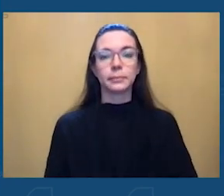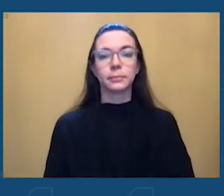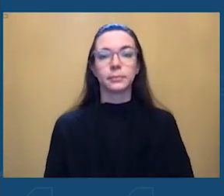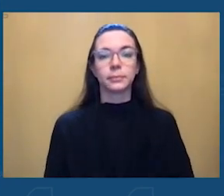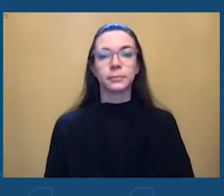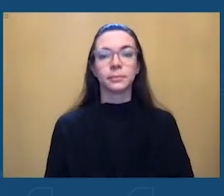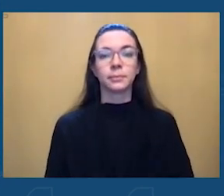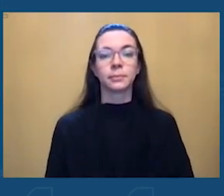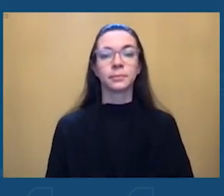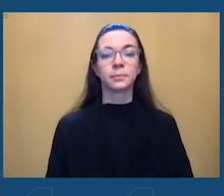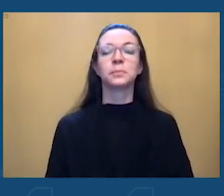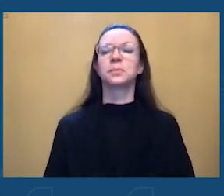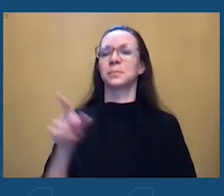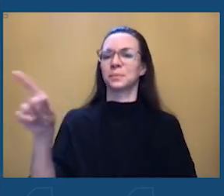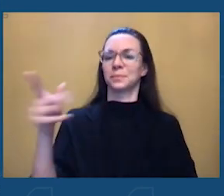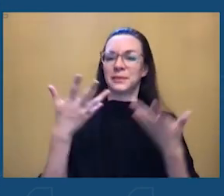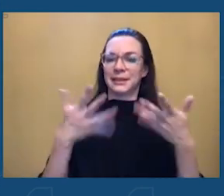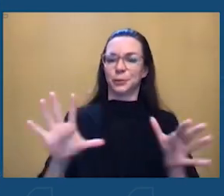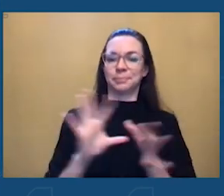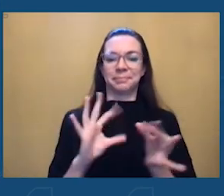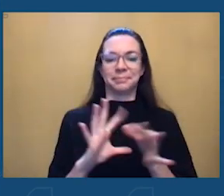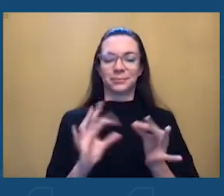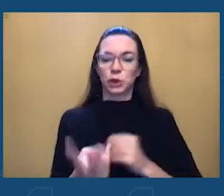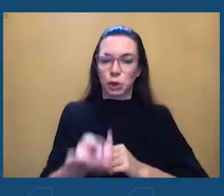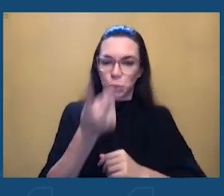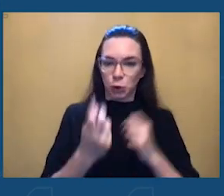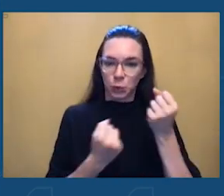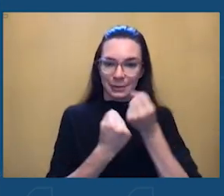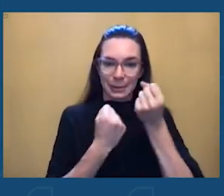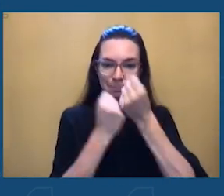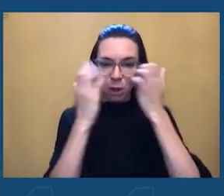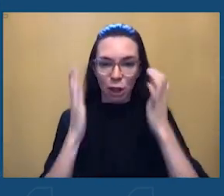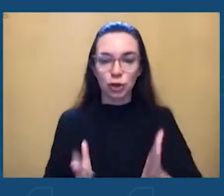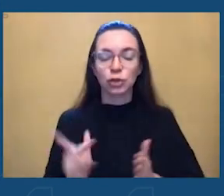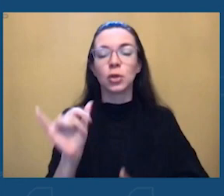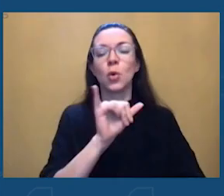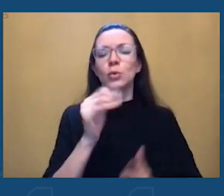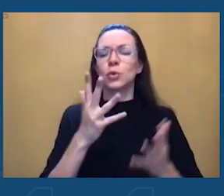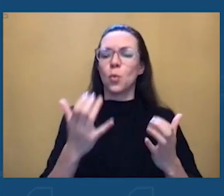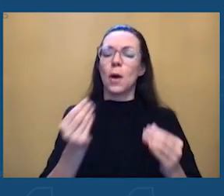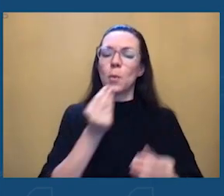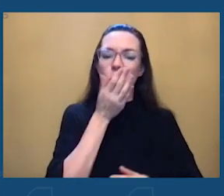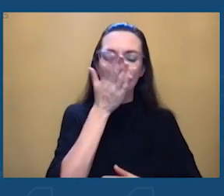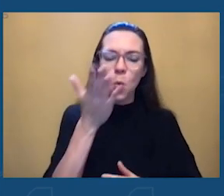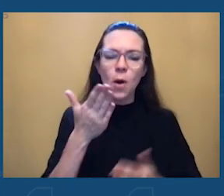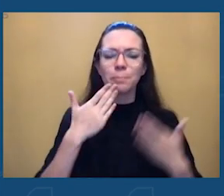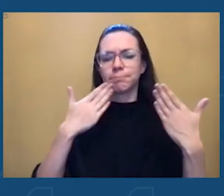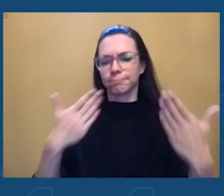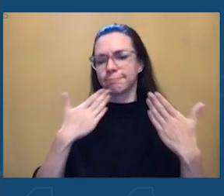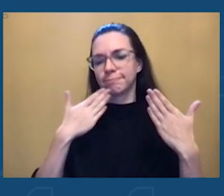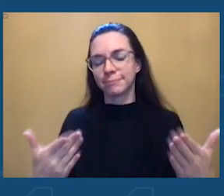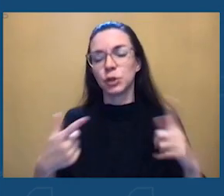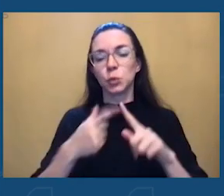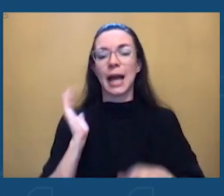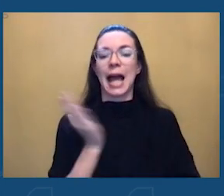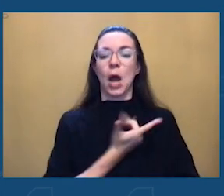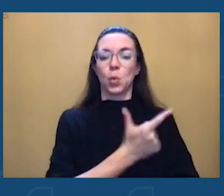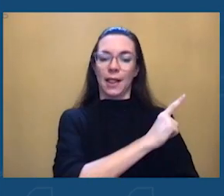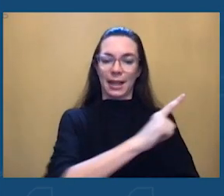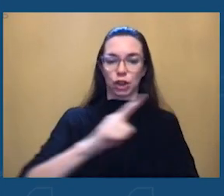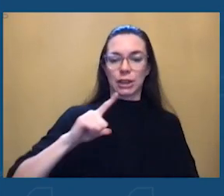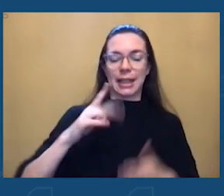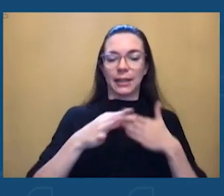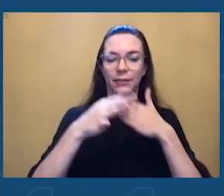You heard from the two sponsors, but I also want to give a warm sense of gratitude to our legislative leaders, Speaker